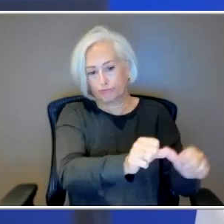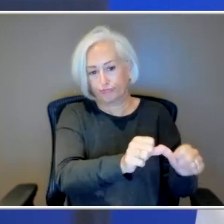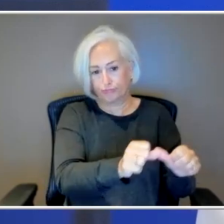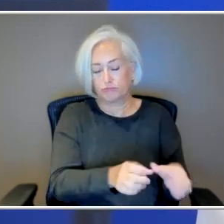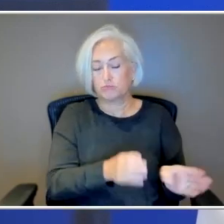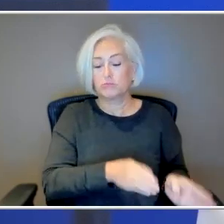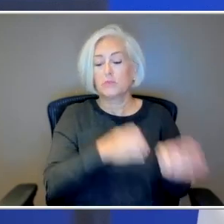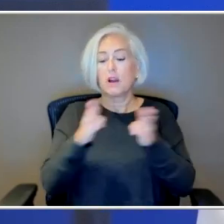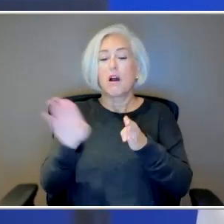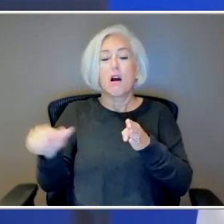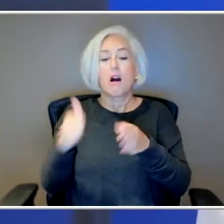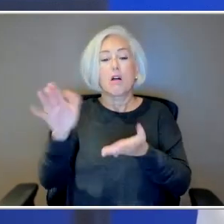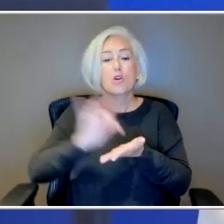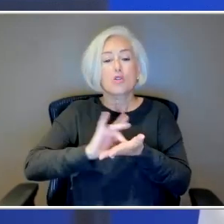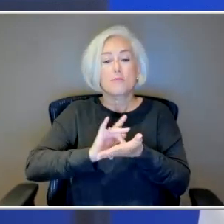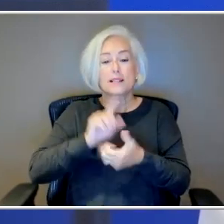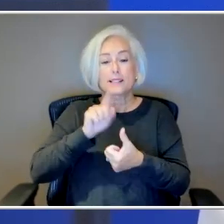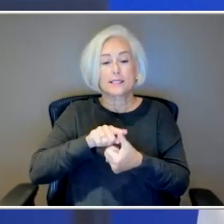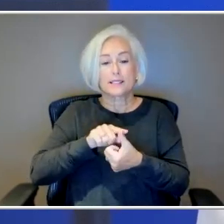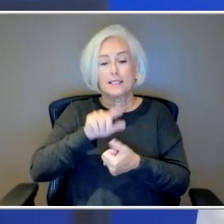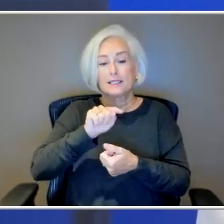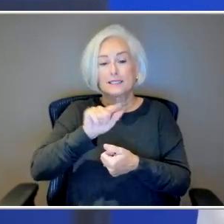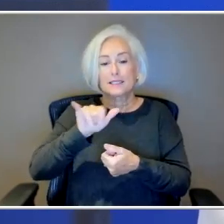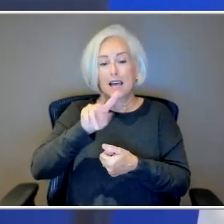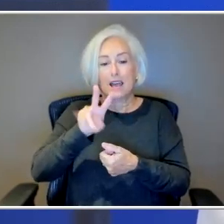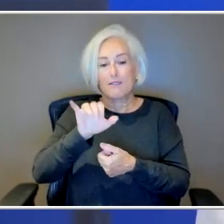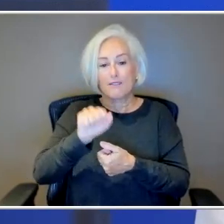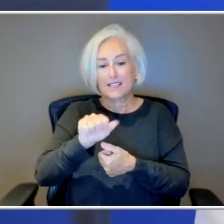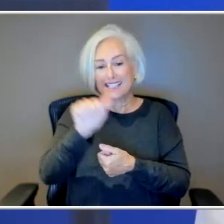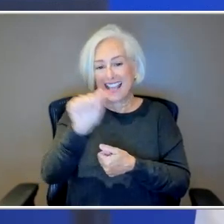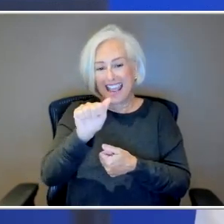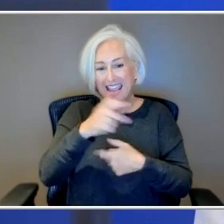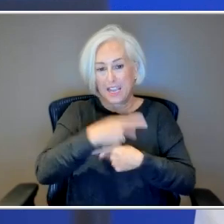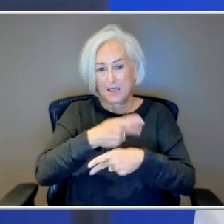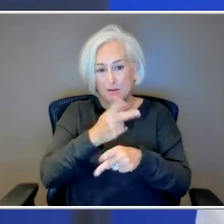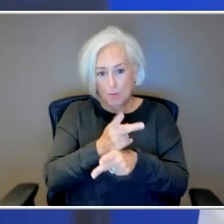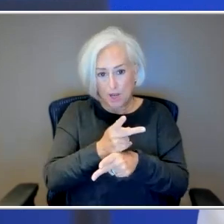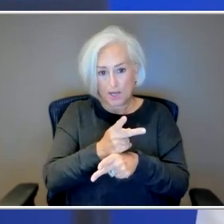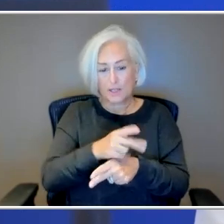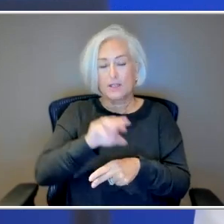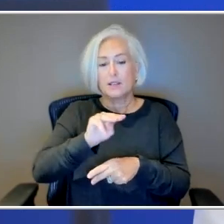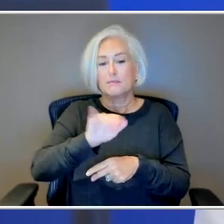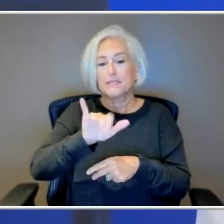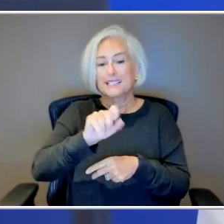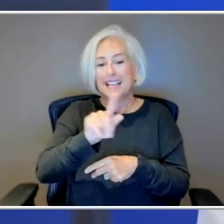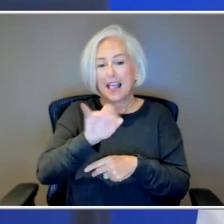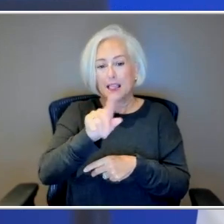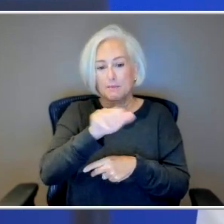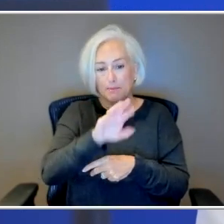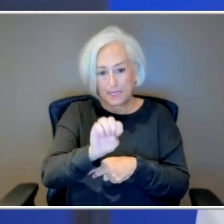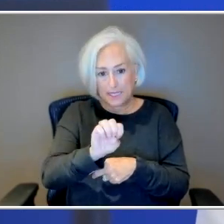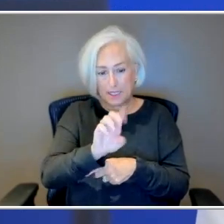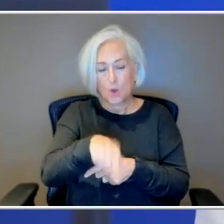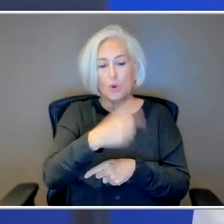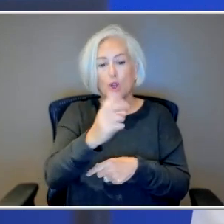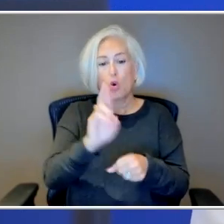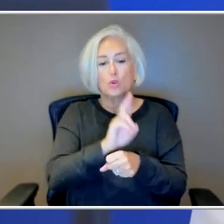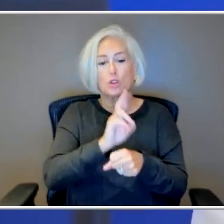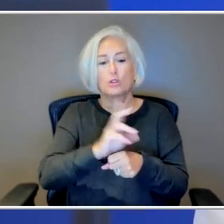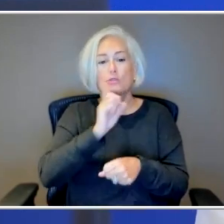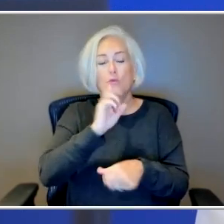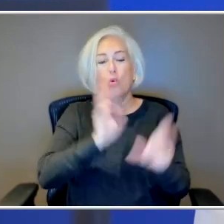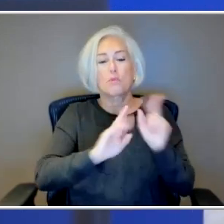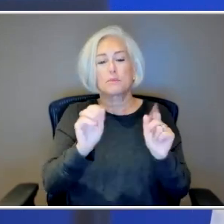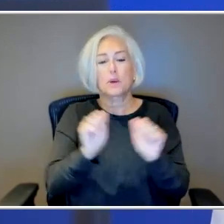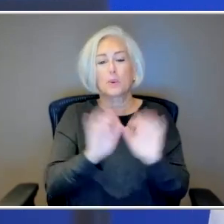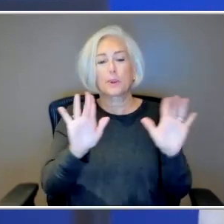medications called 5-ASA products come, like mesalamine, and we only use these medications for patients with mild disease. For patients